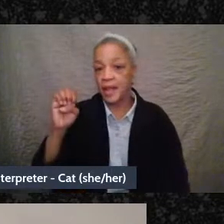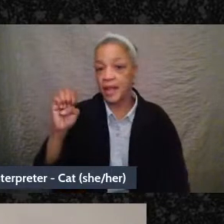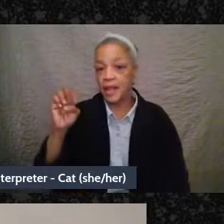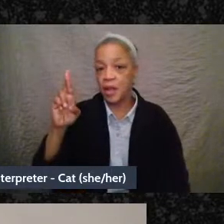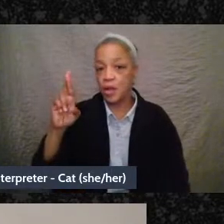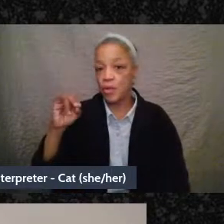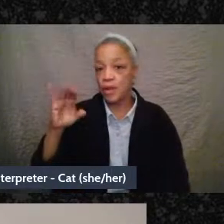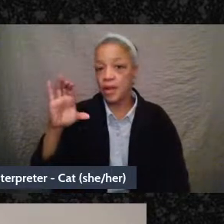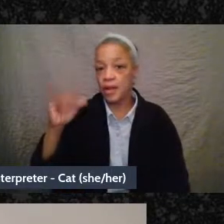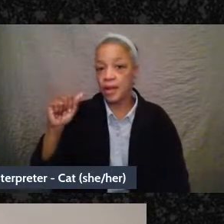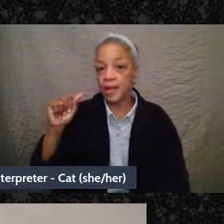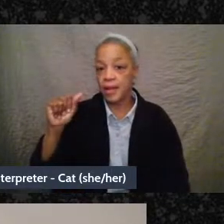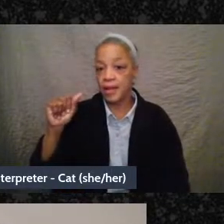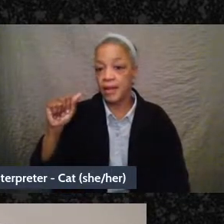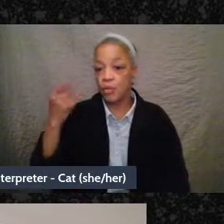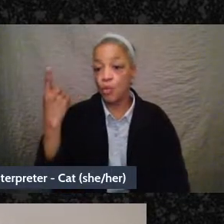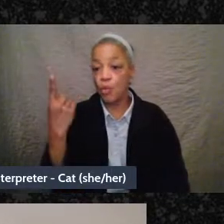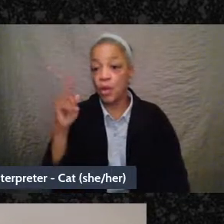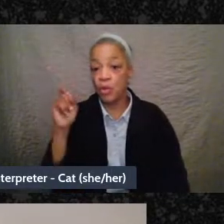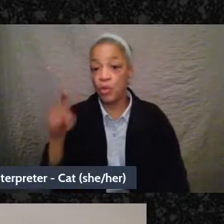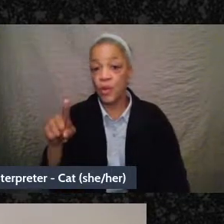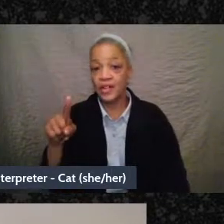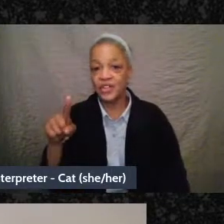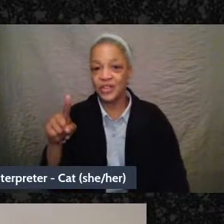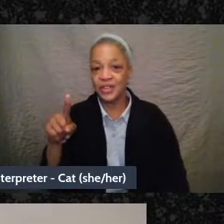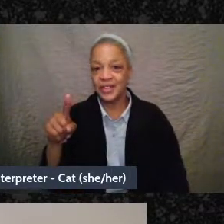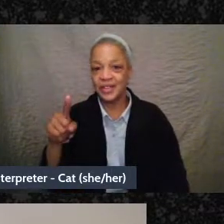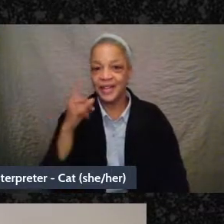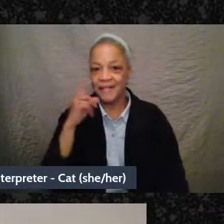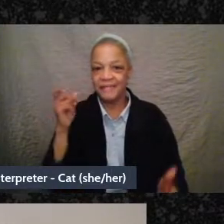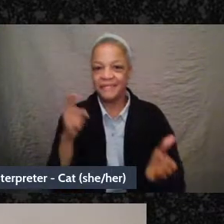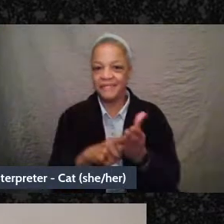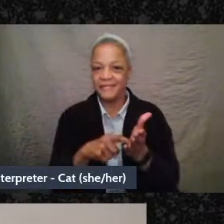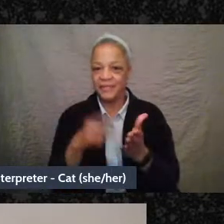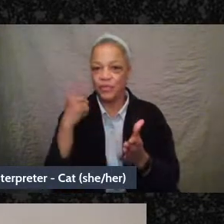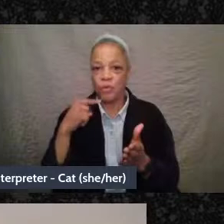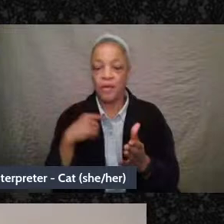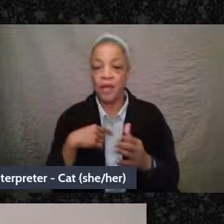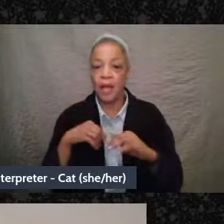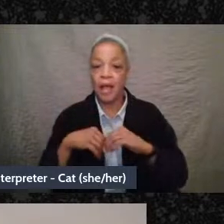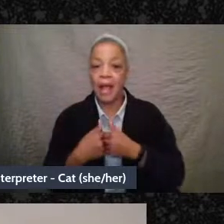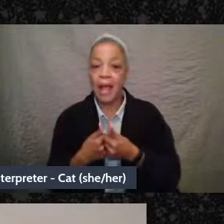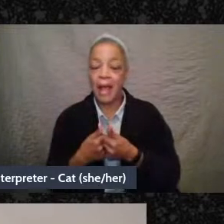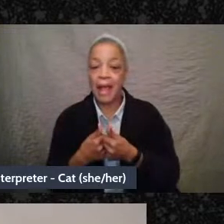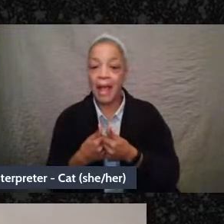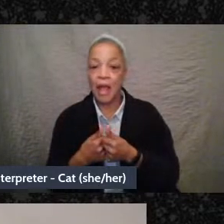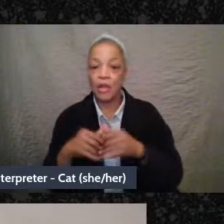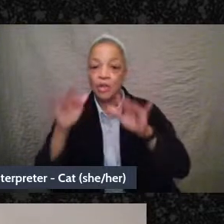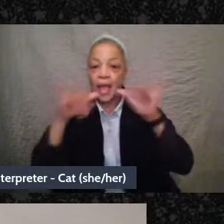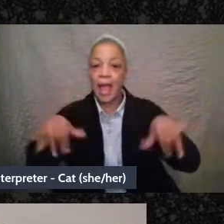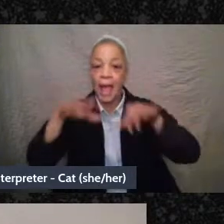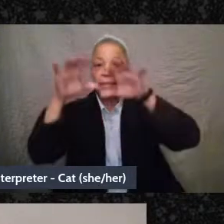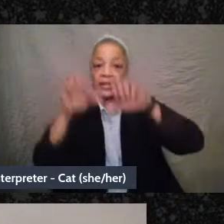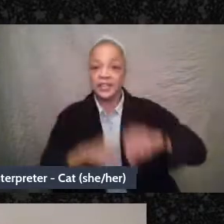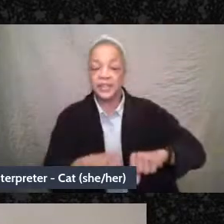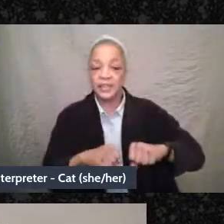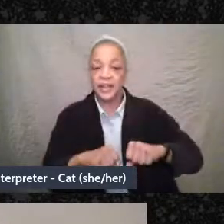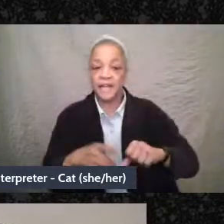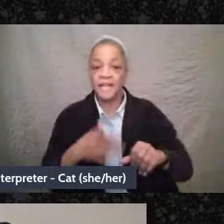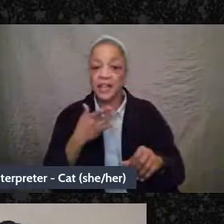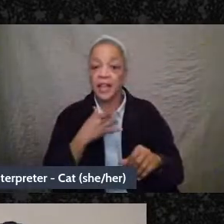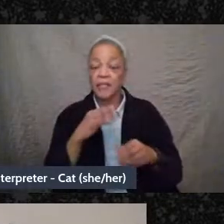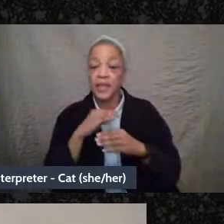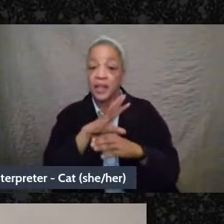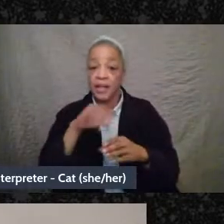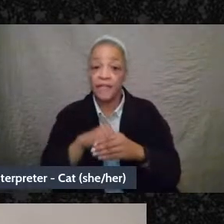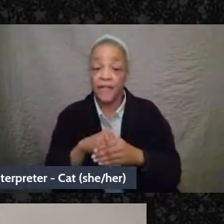I think one question that really is standing out to me is like, how do abolitionists feel about being involved in progressive DA and now